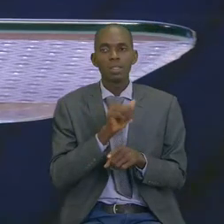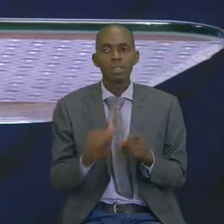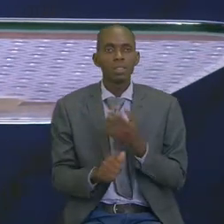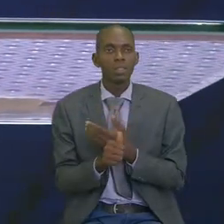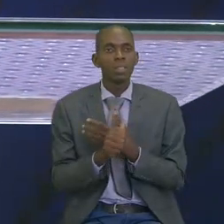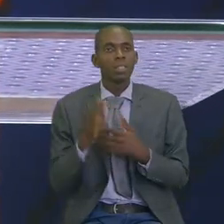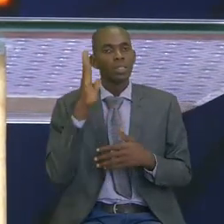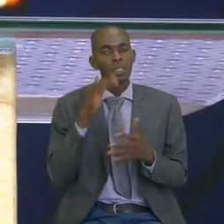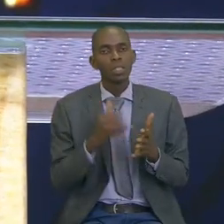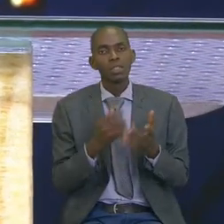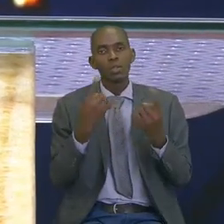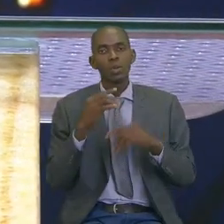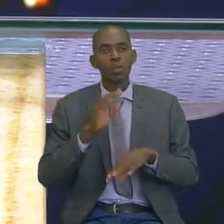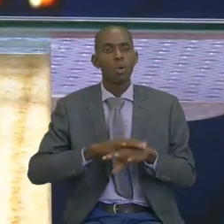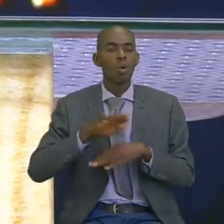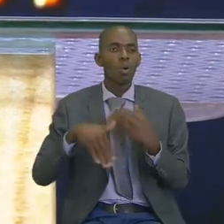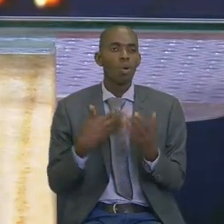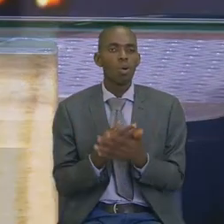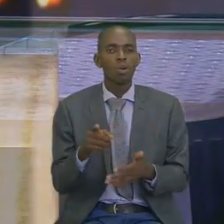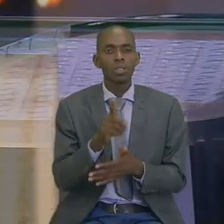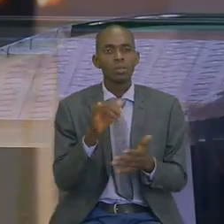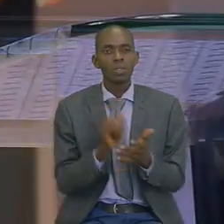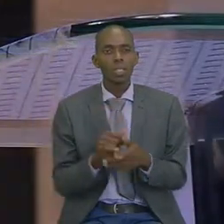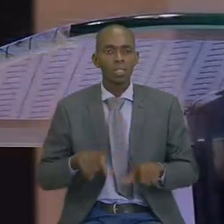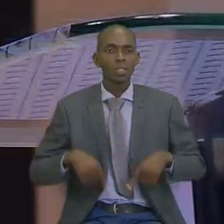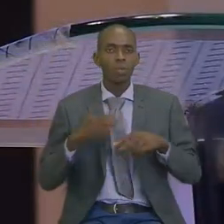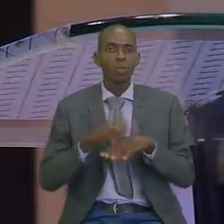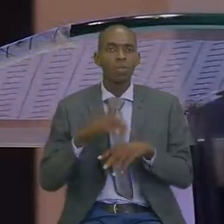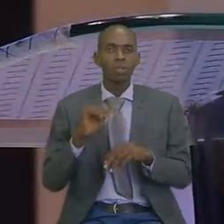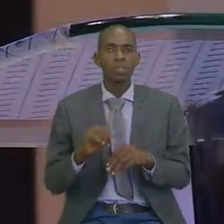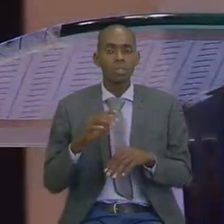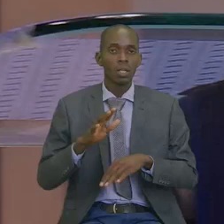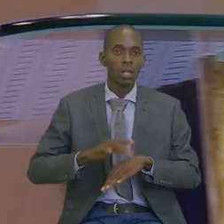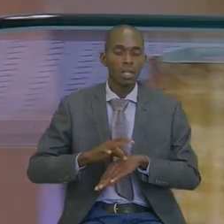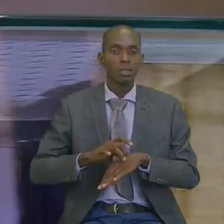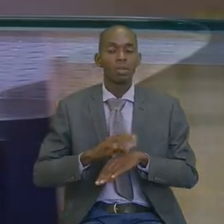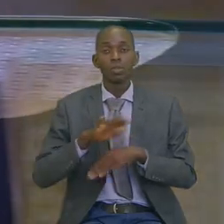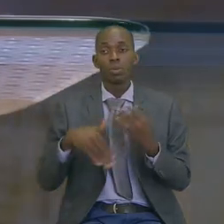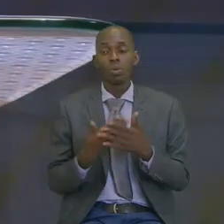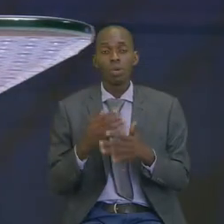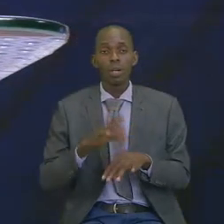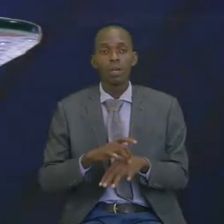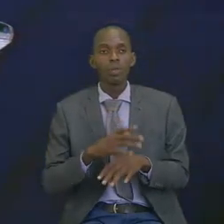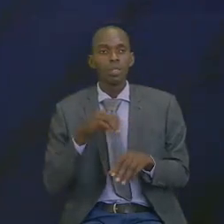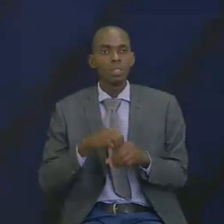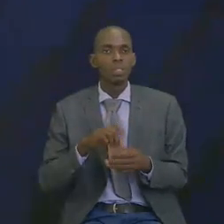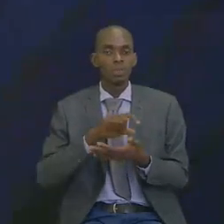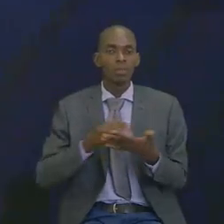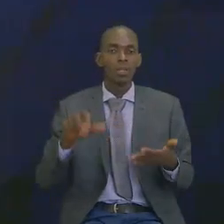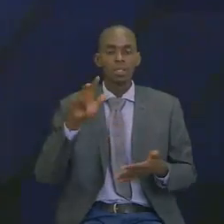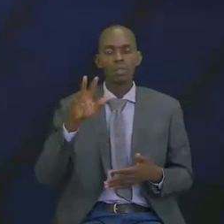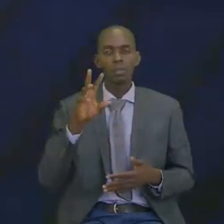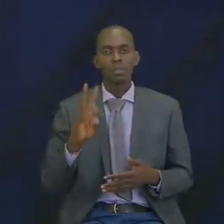it come on all them that dwell on the face of the whole earth. Verse 36, it says in